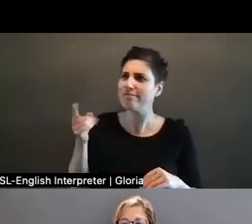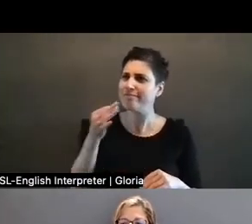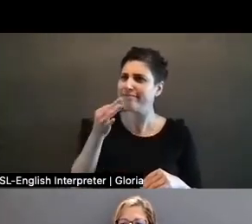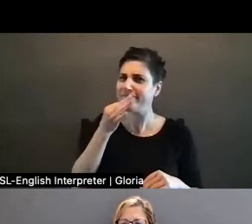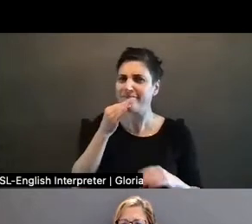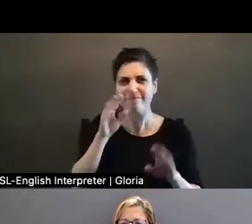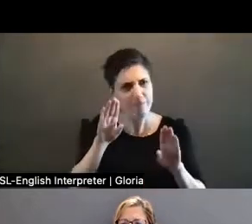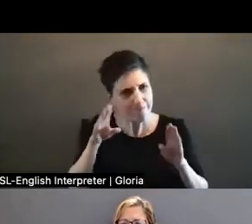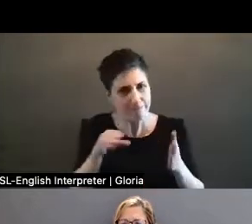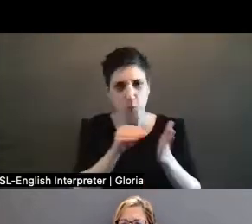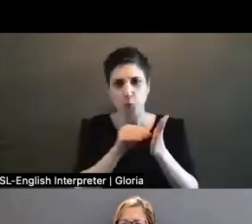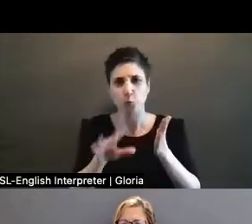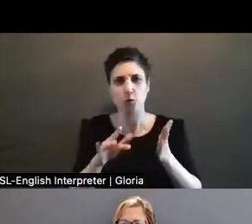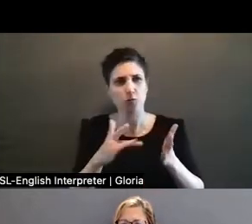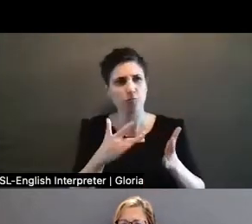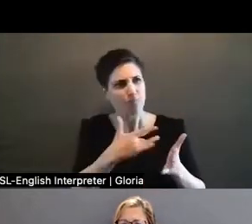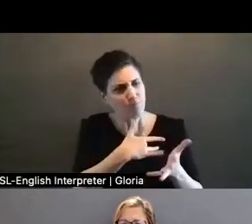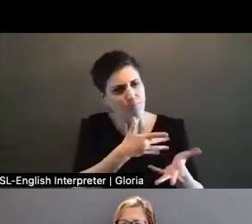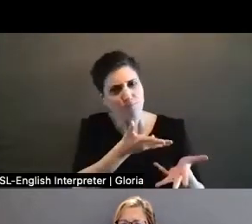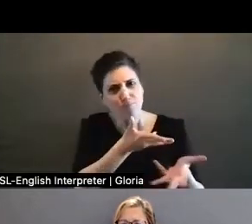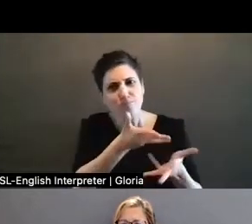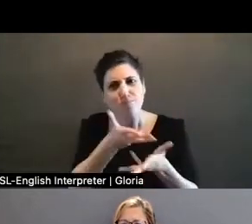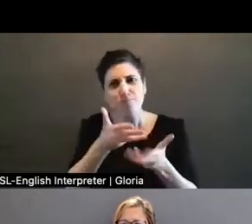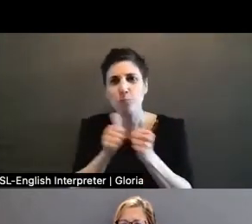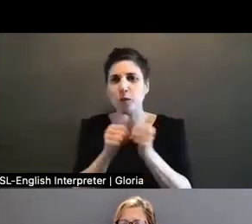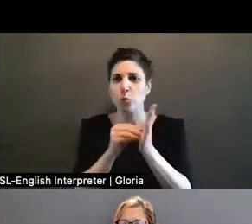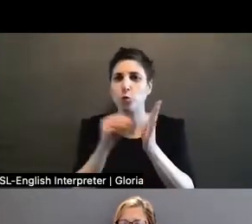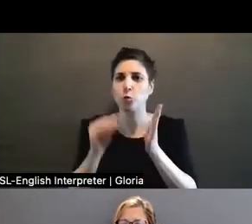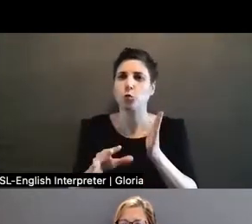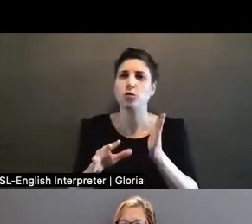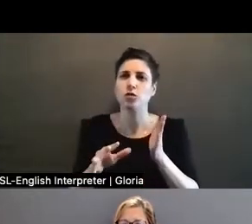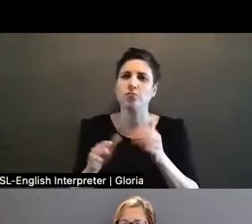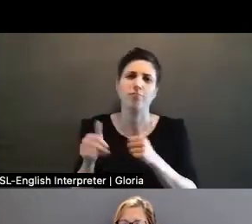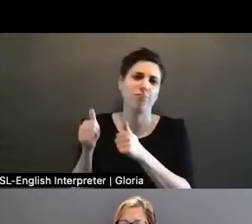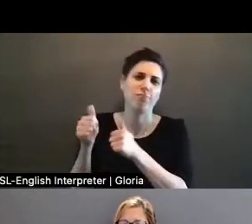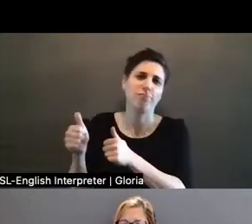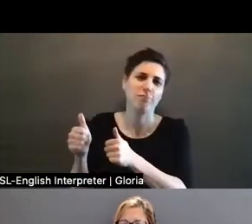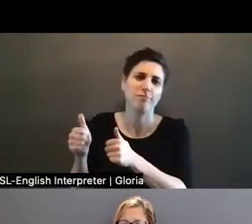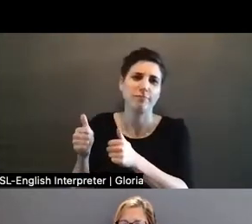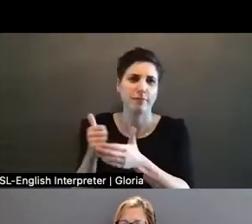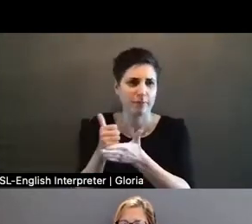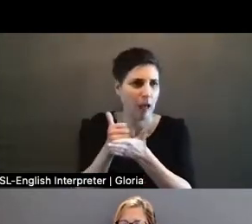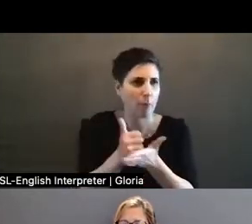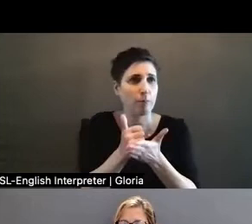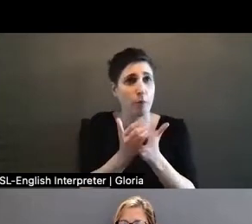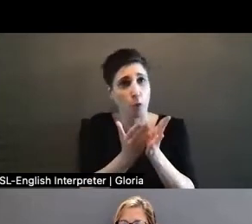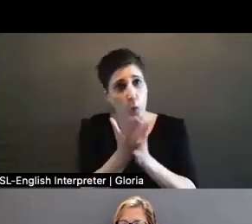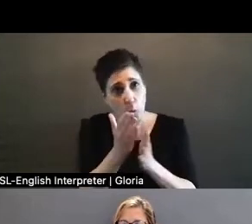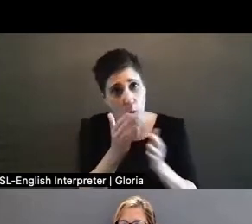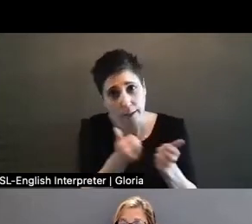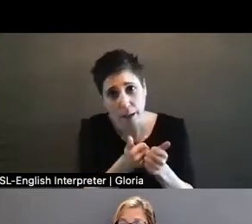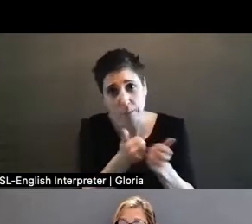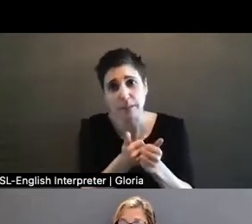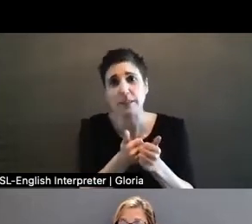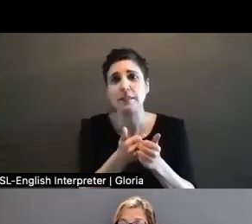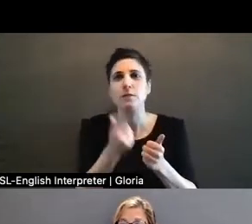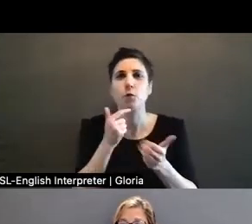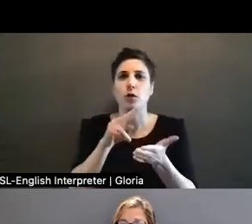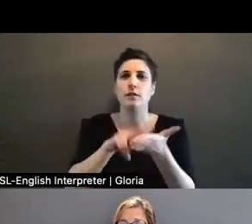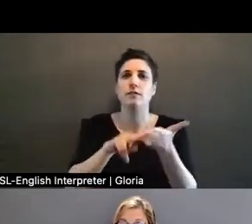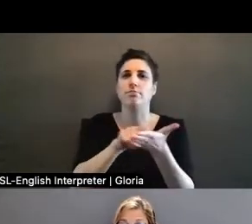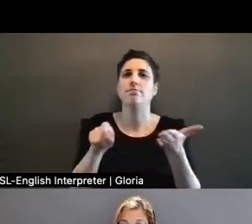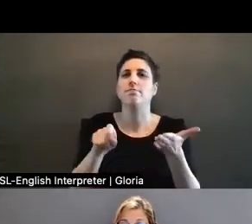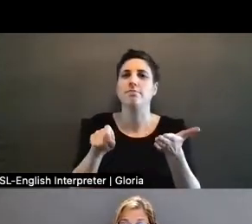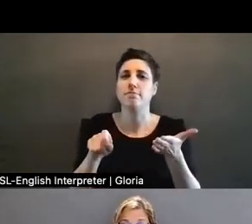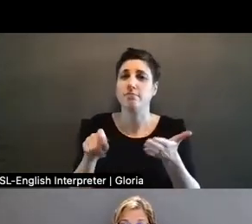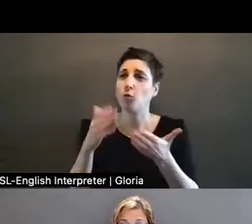learner-centered approaches to gamification in literacy classrooms. So thanks so much to all of you for